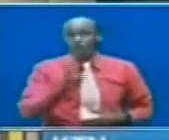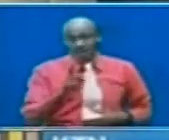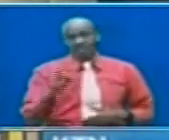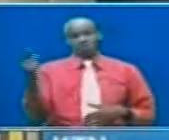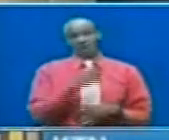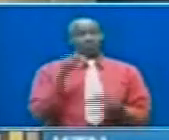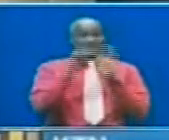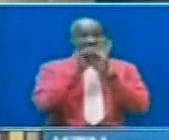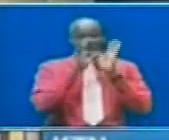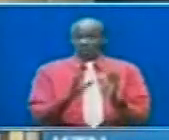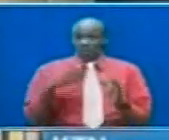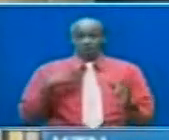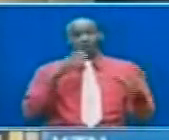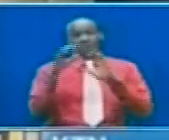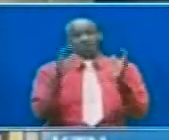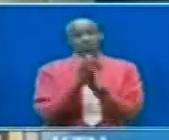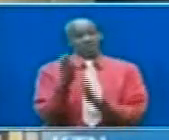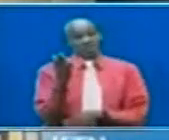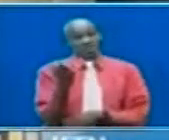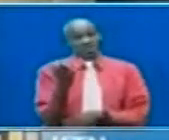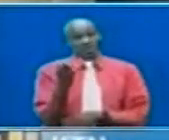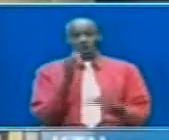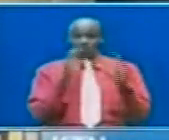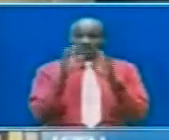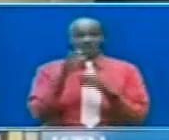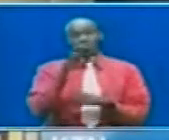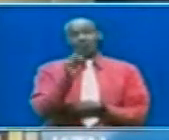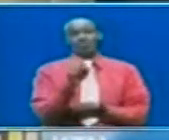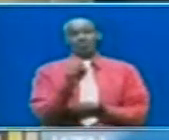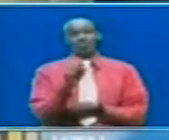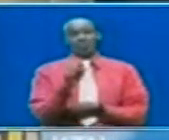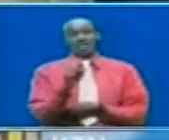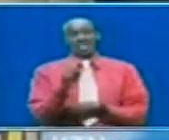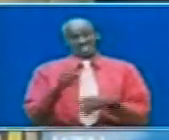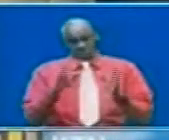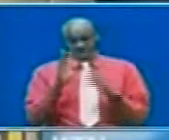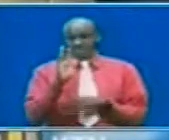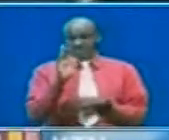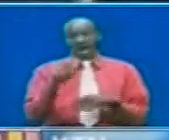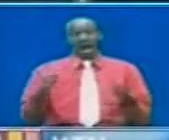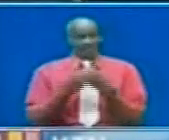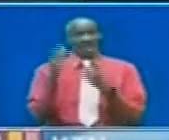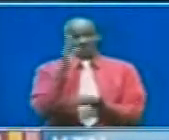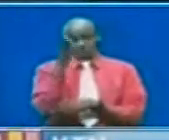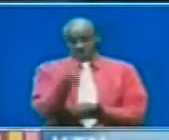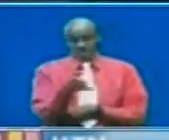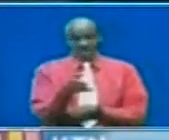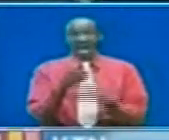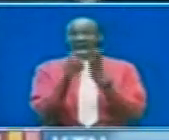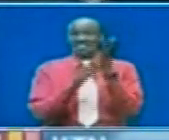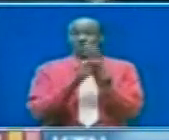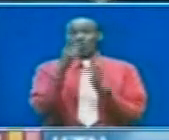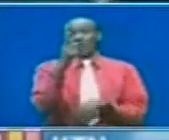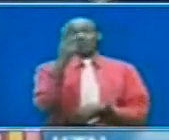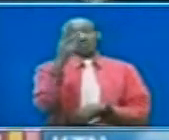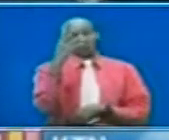House or communication coming in the manner it did this afternoon. Article 124 of